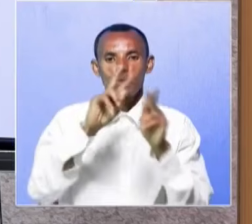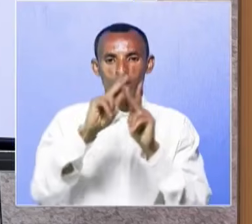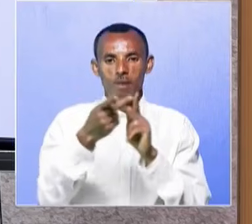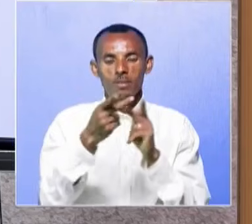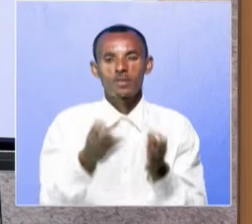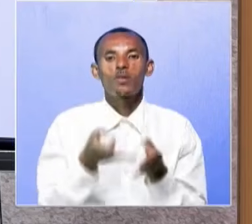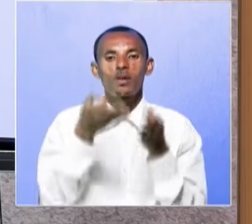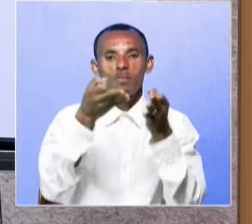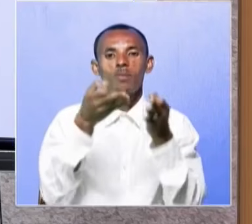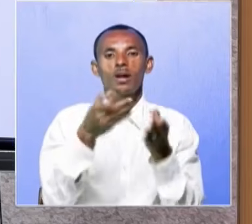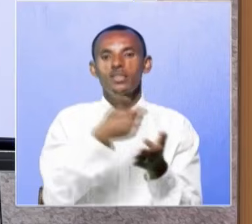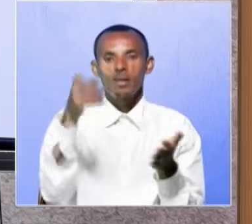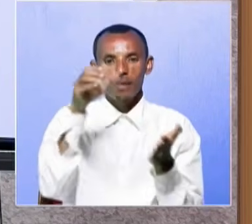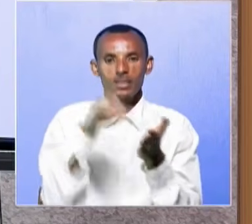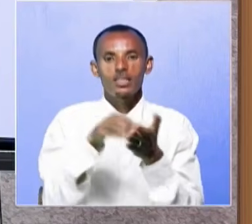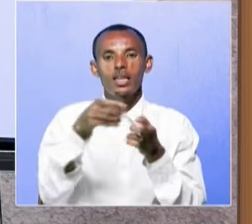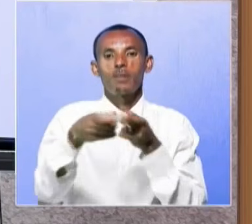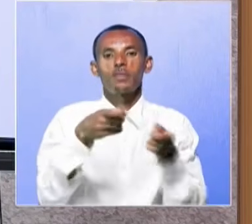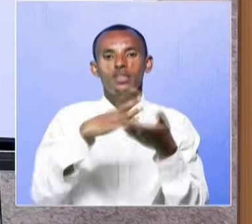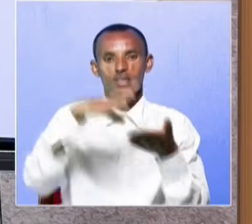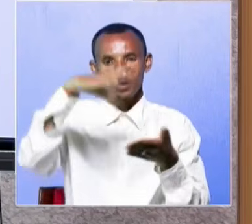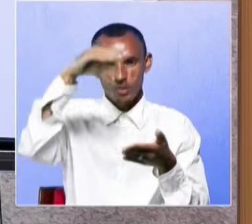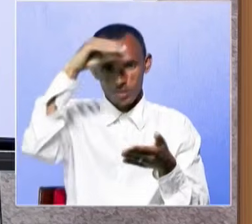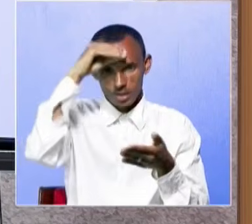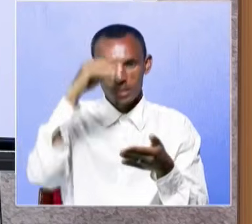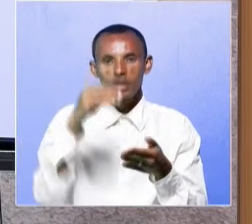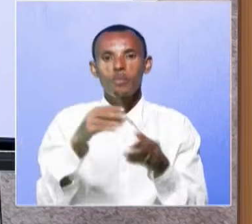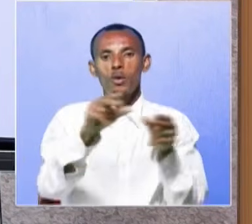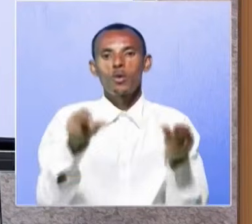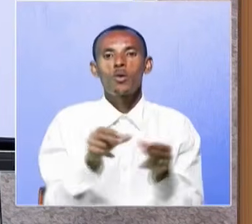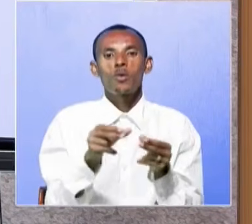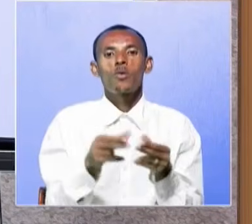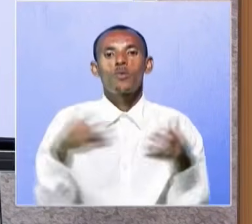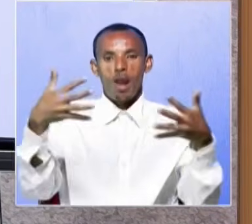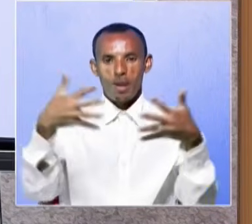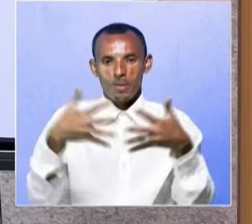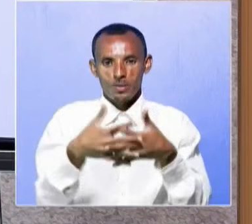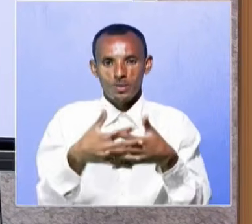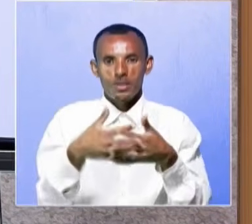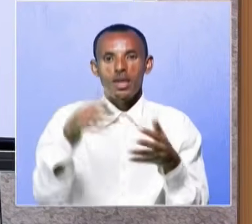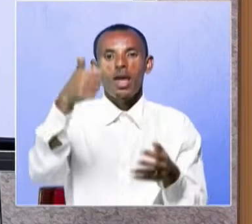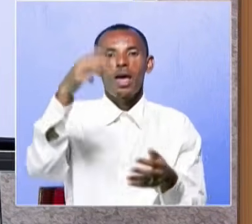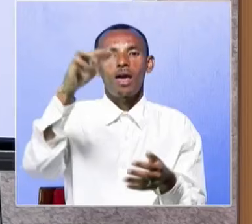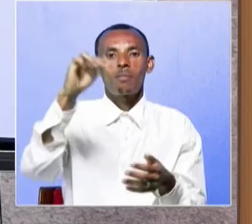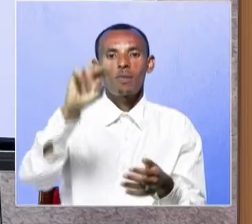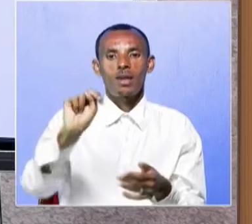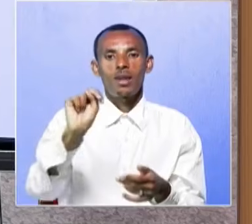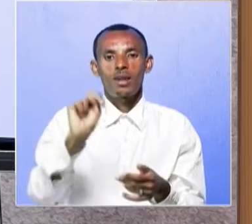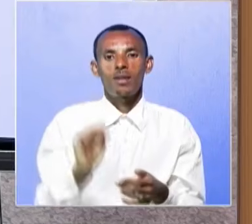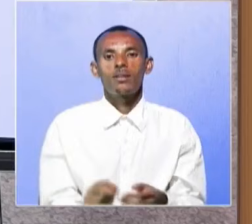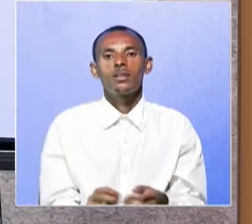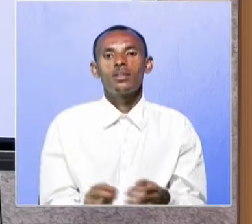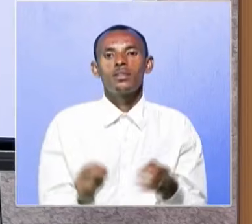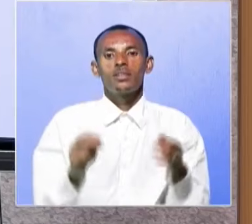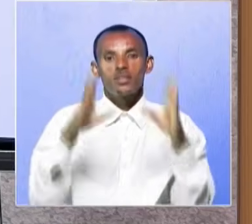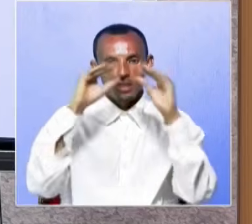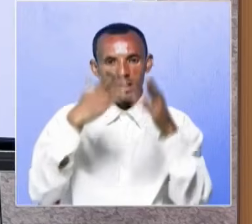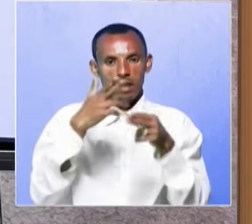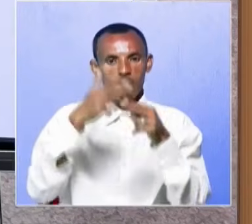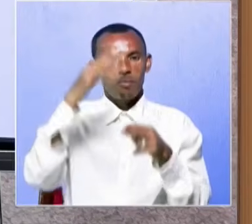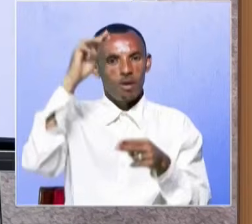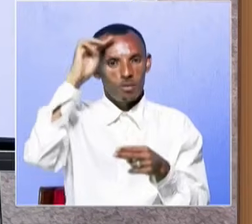program is organized by Addis Ababa City Administration Education Bureau in collaboration with Addis Media Network. I'm teacher